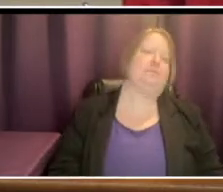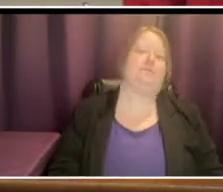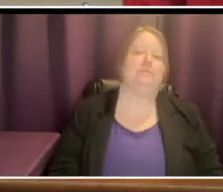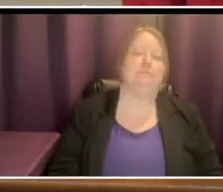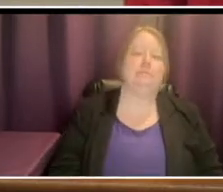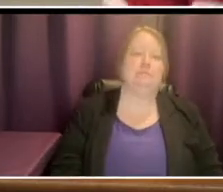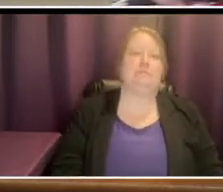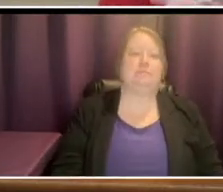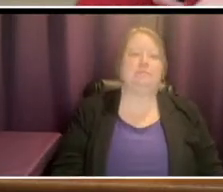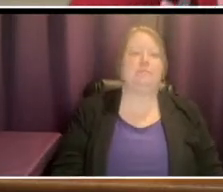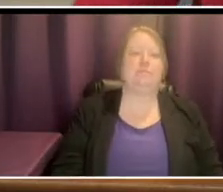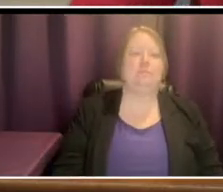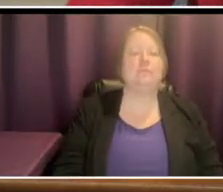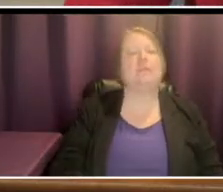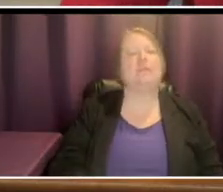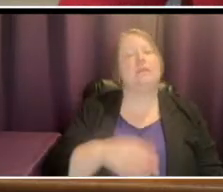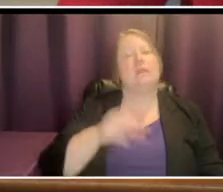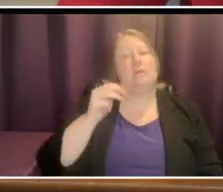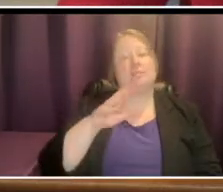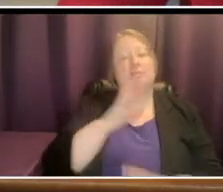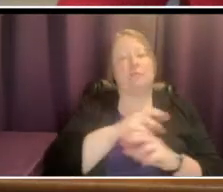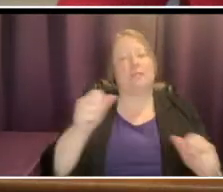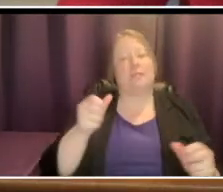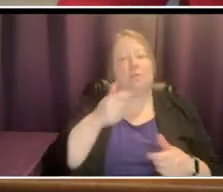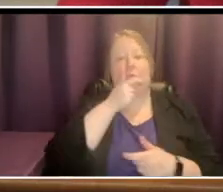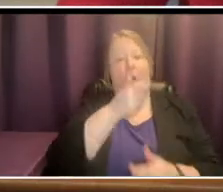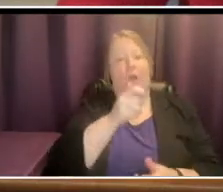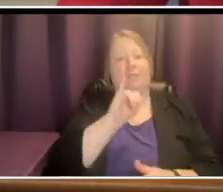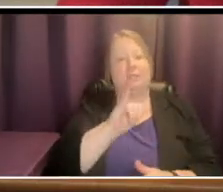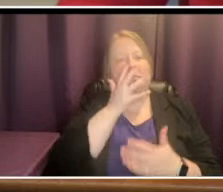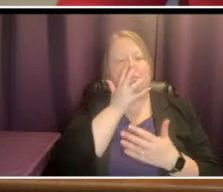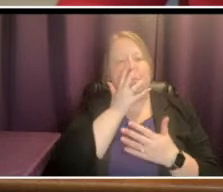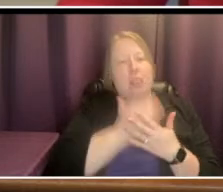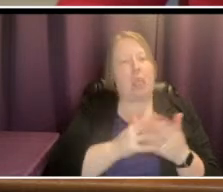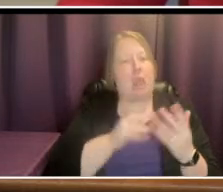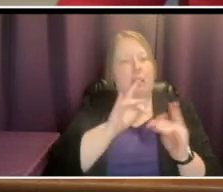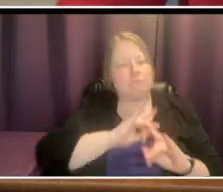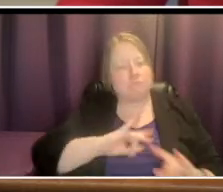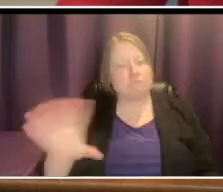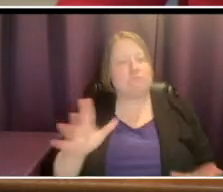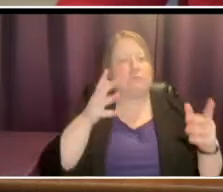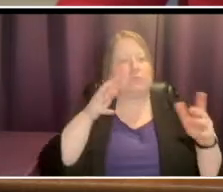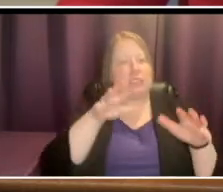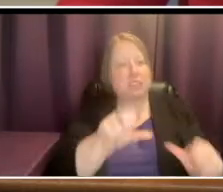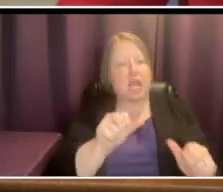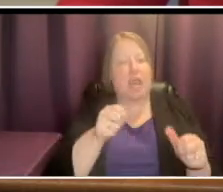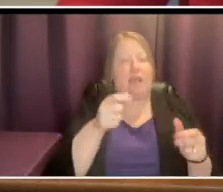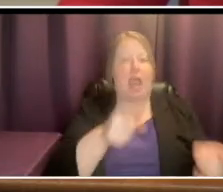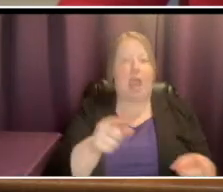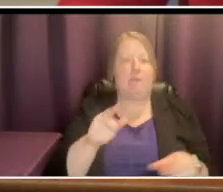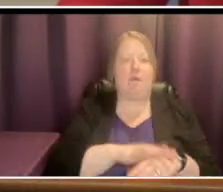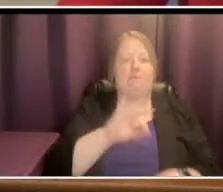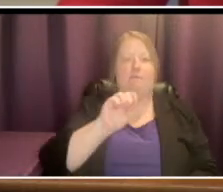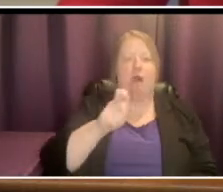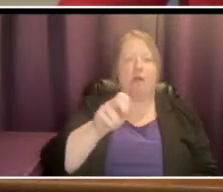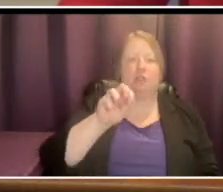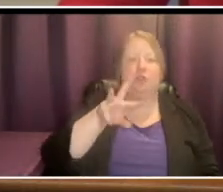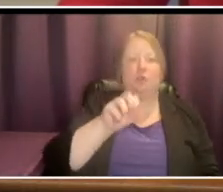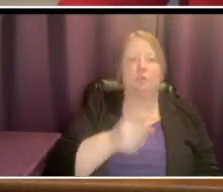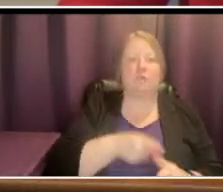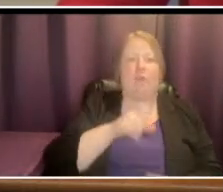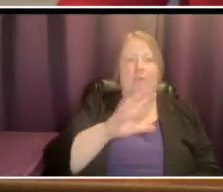As the president watched the bloody attack unfold on Fox News from his dining room, members of Congress and other government